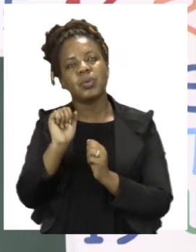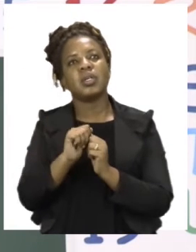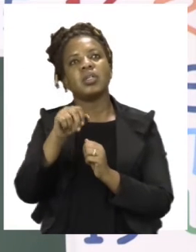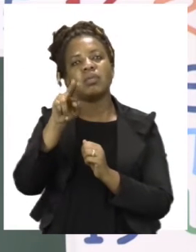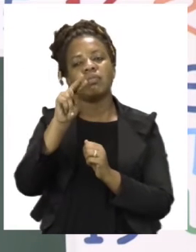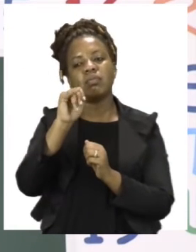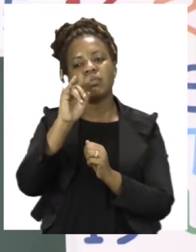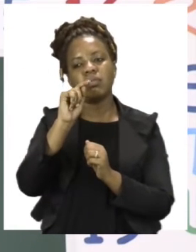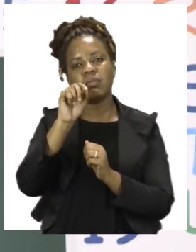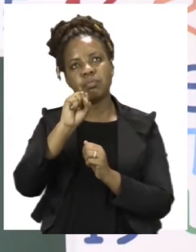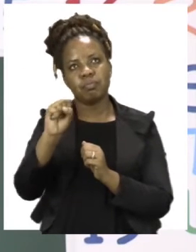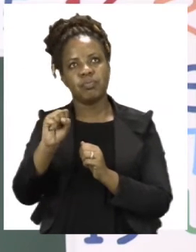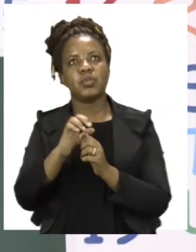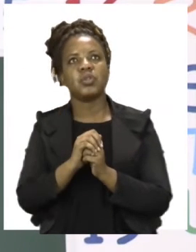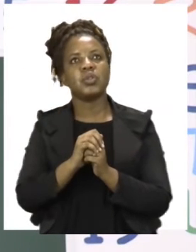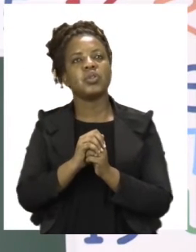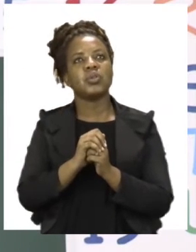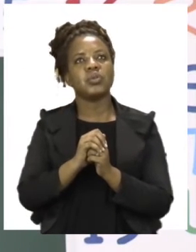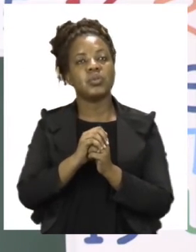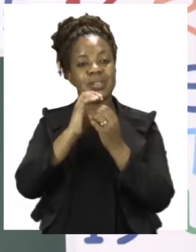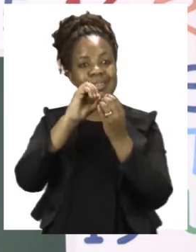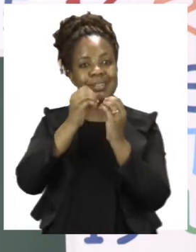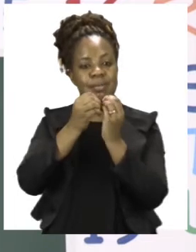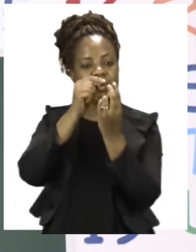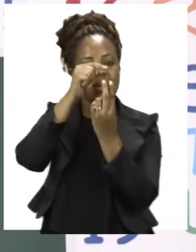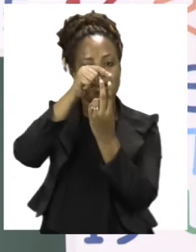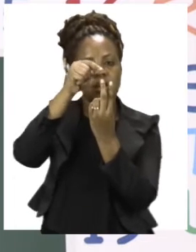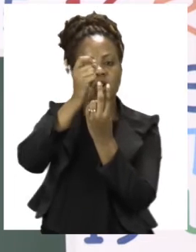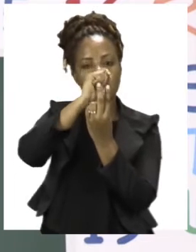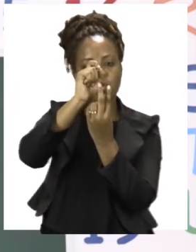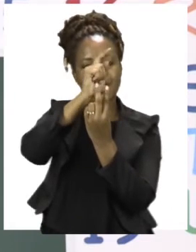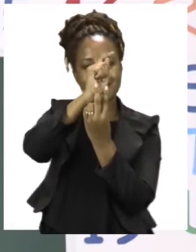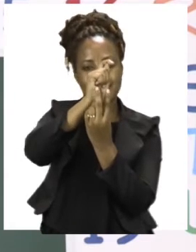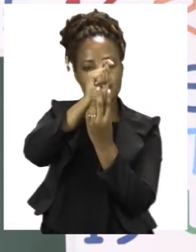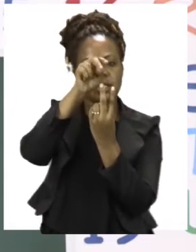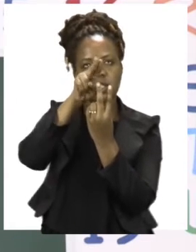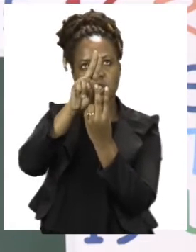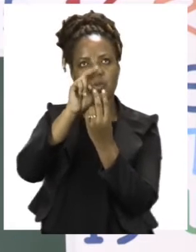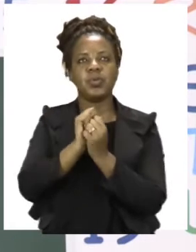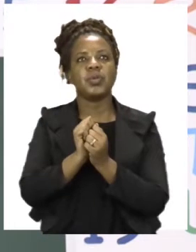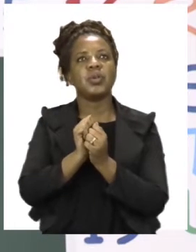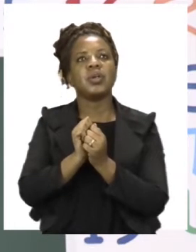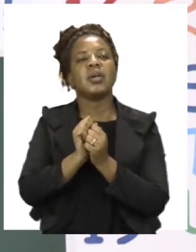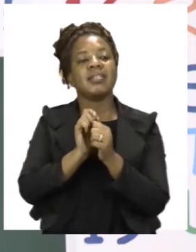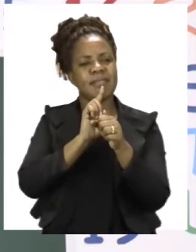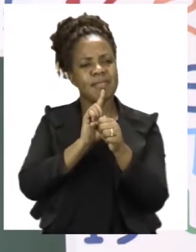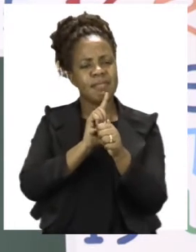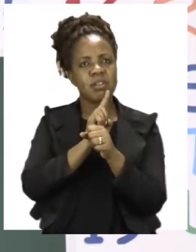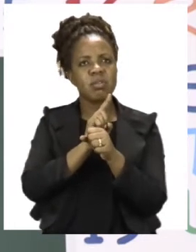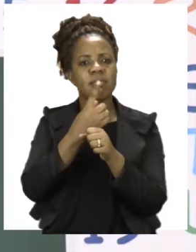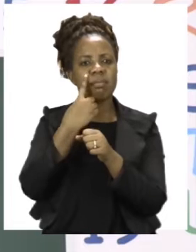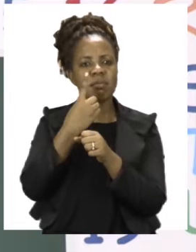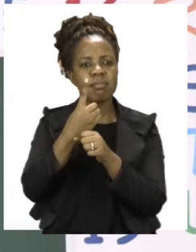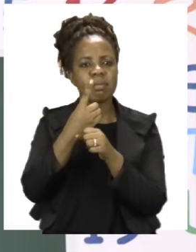have our units. So that is the first thing you need to do. You need to make sure that you know where